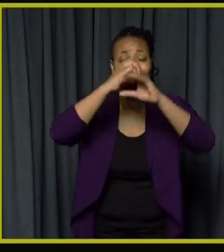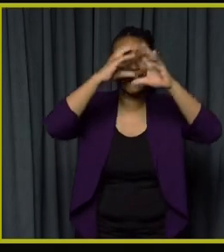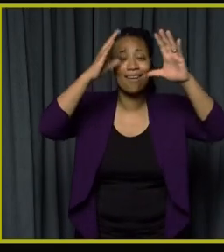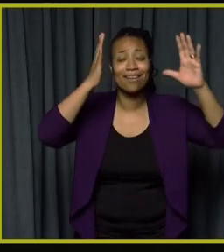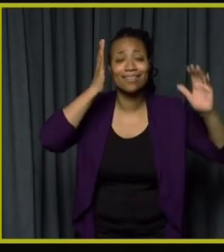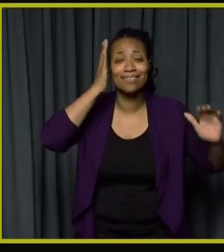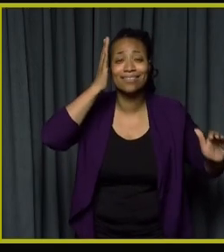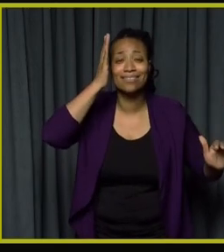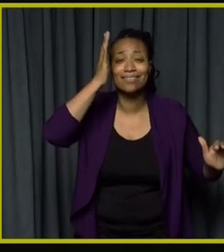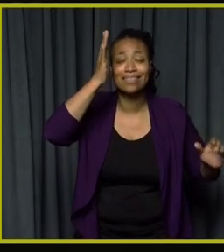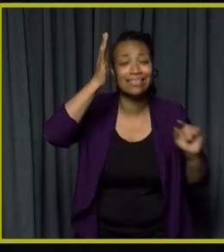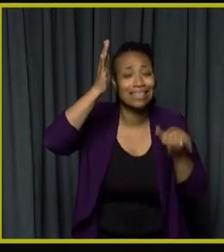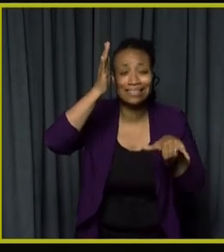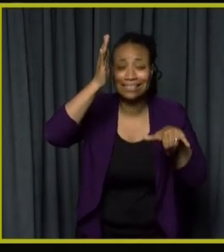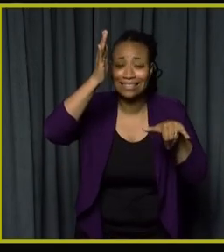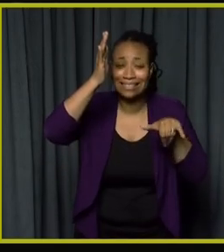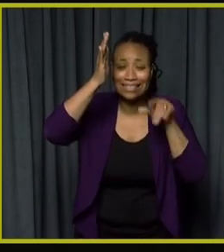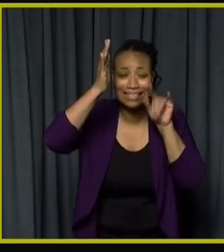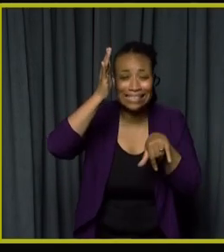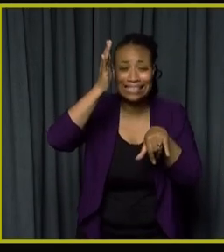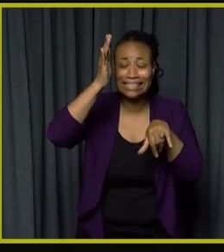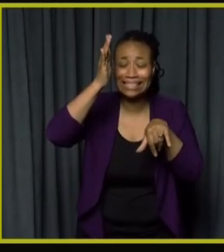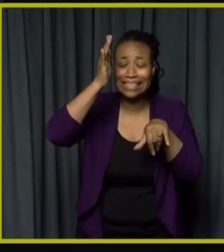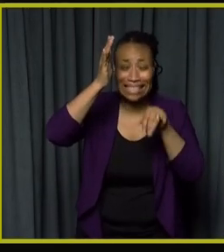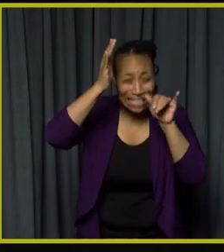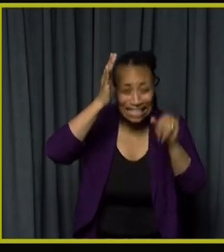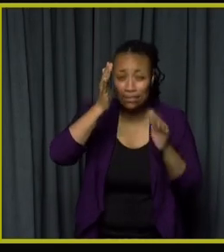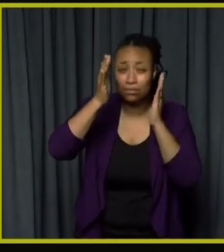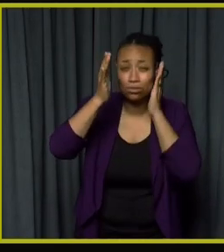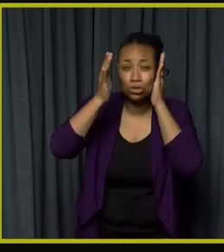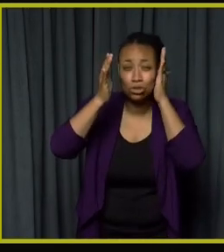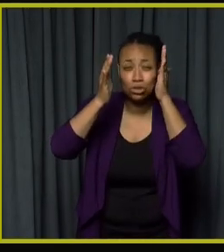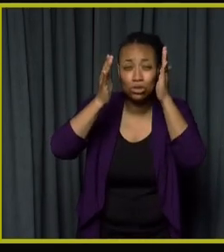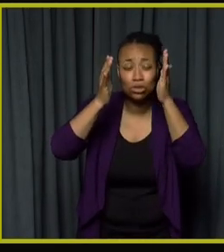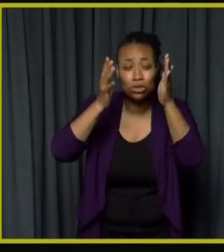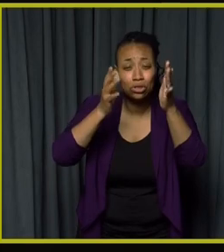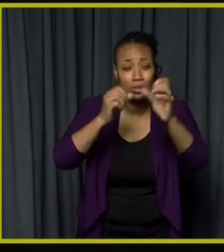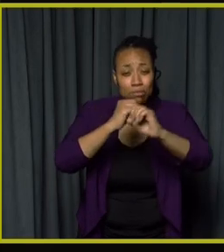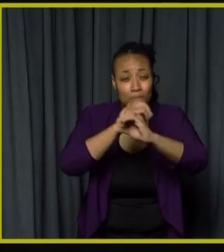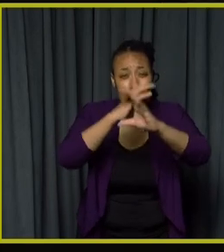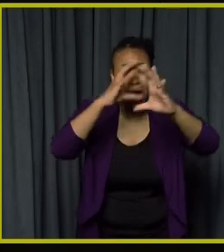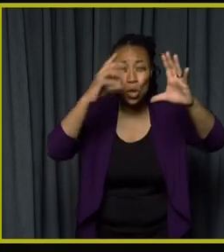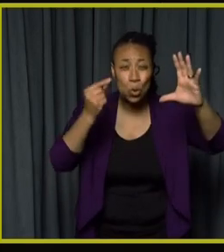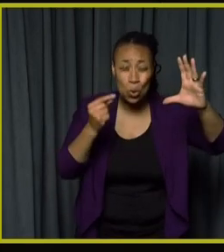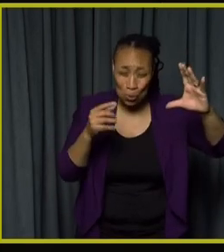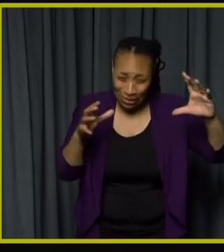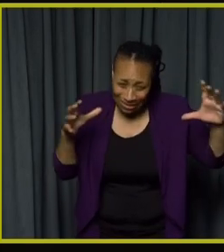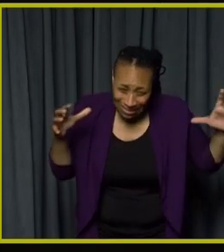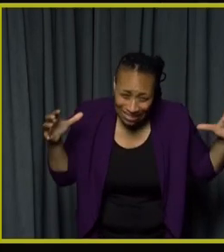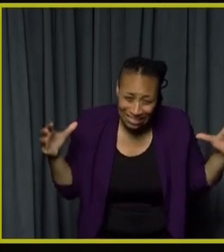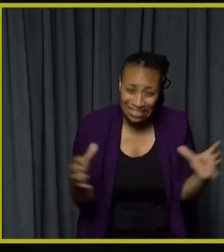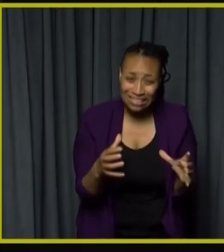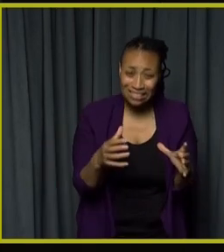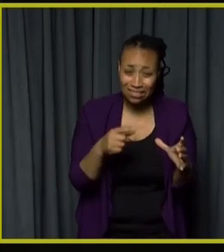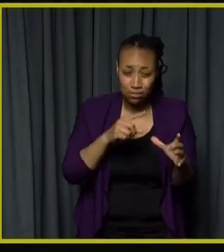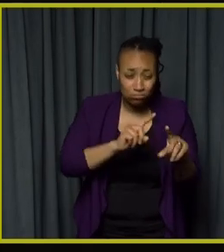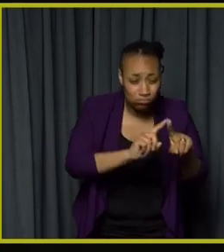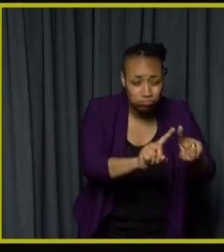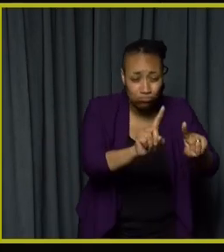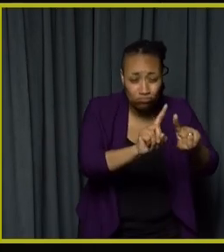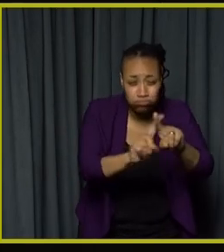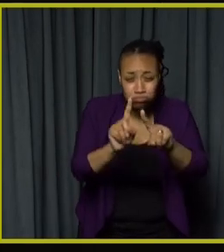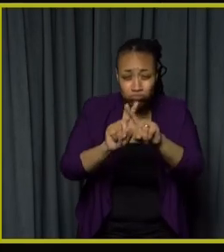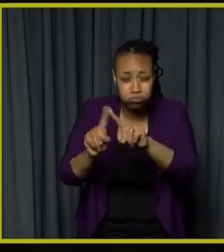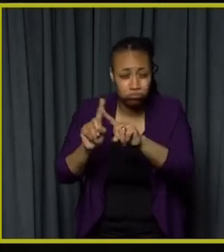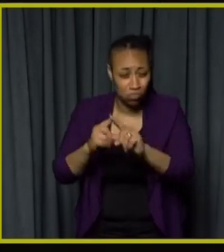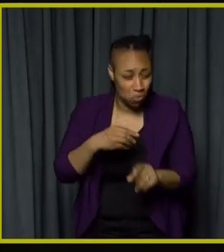potential reconstruction, there has been a moral fusion gathering. When poor white farmers and formerly enslaved